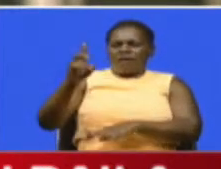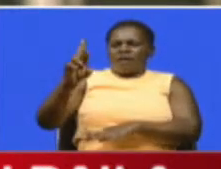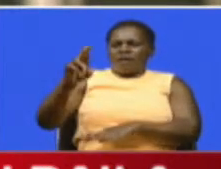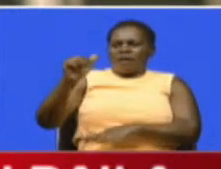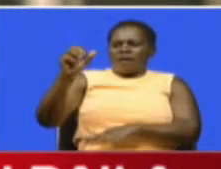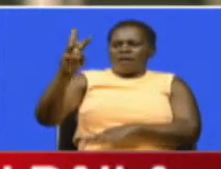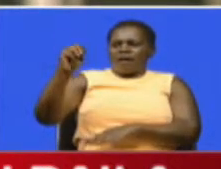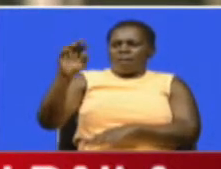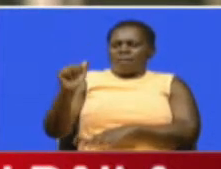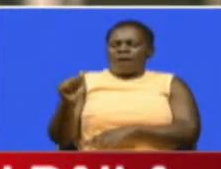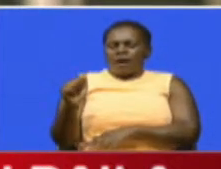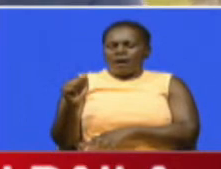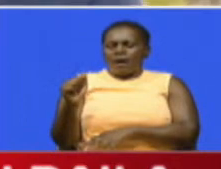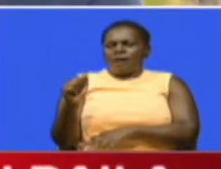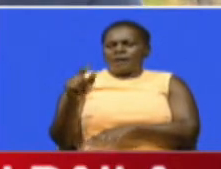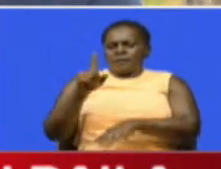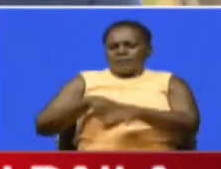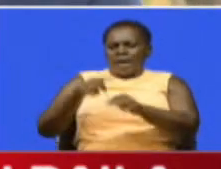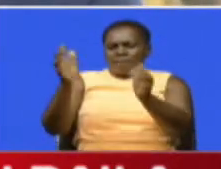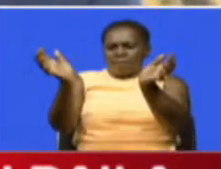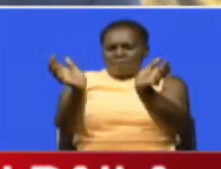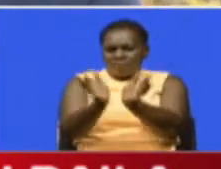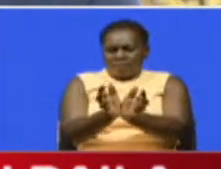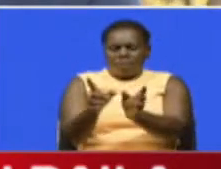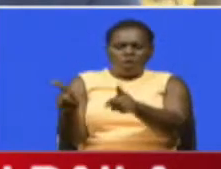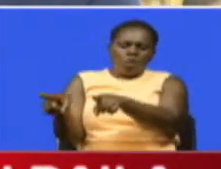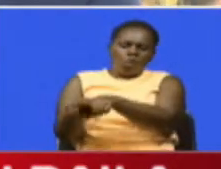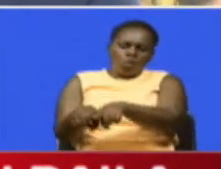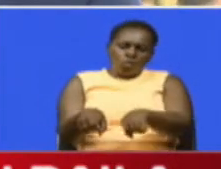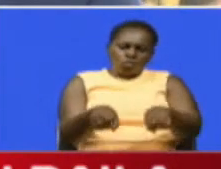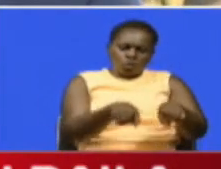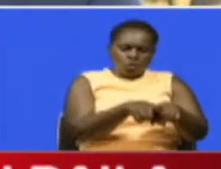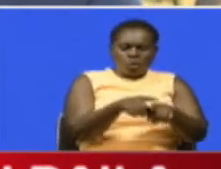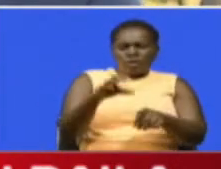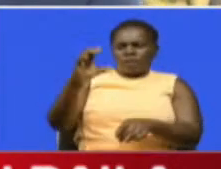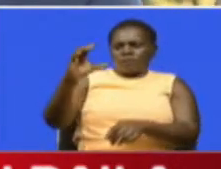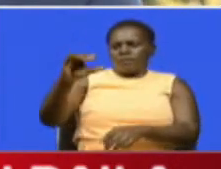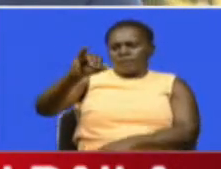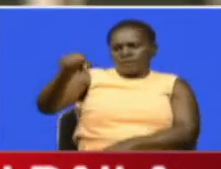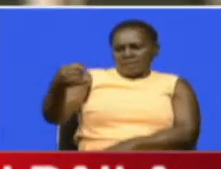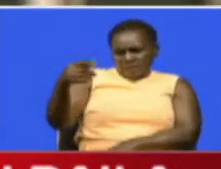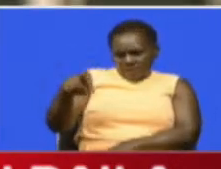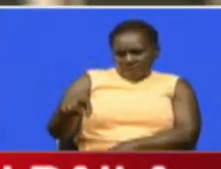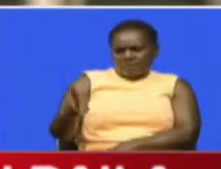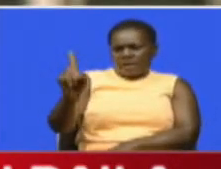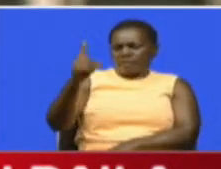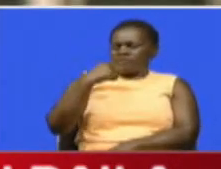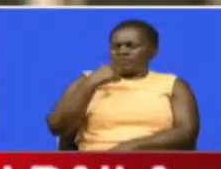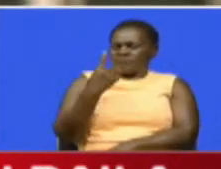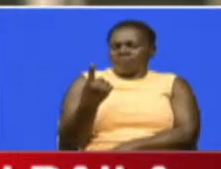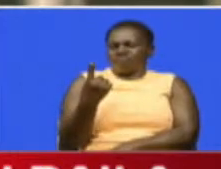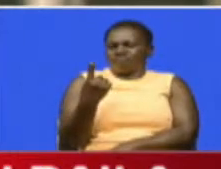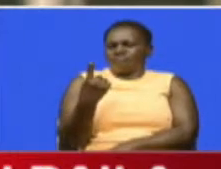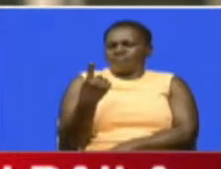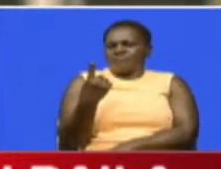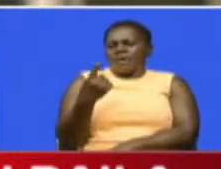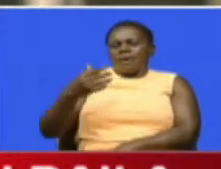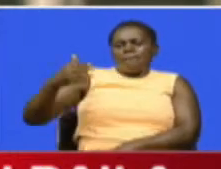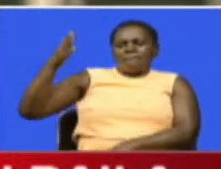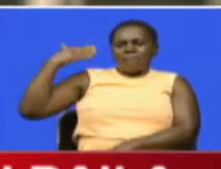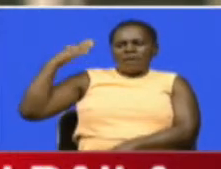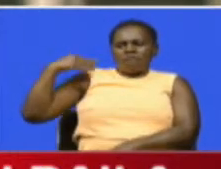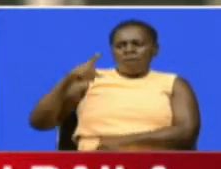in, especially with the arrests. But also, the Chief Justice himself has said that in